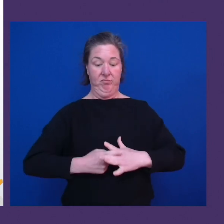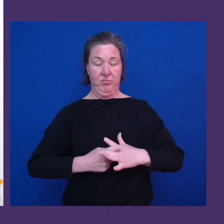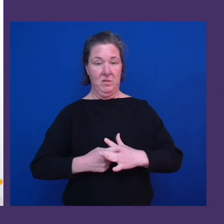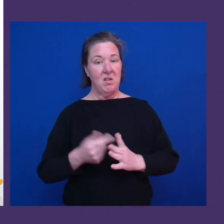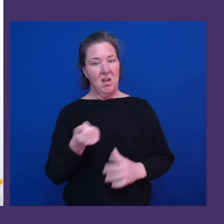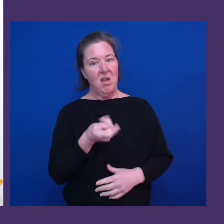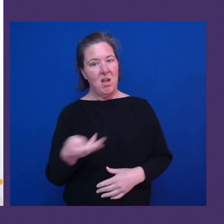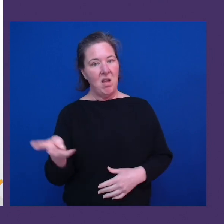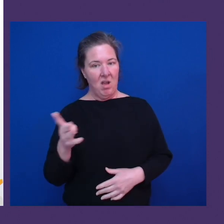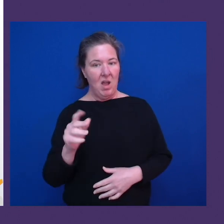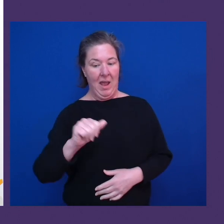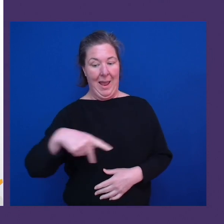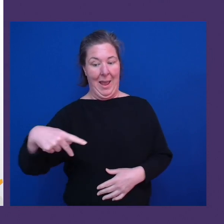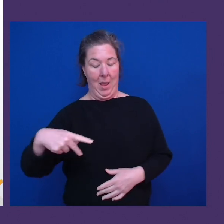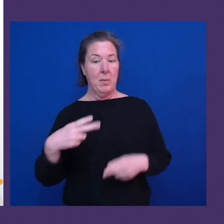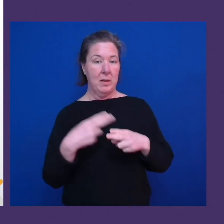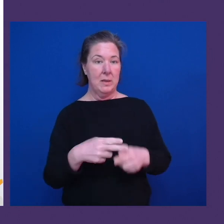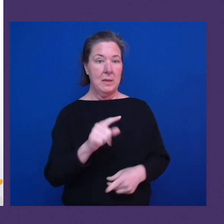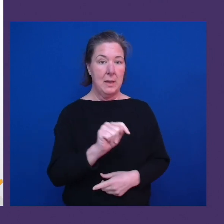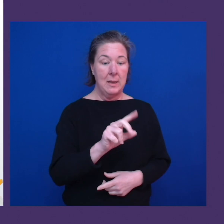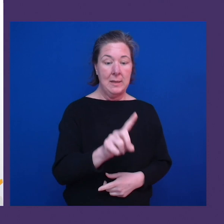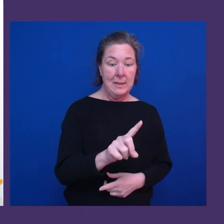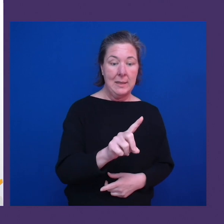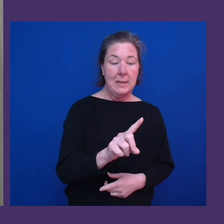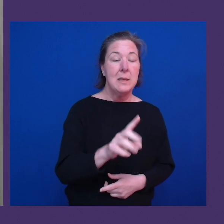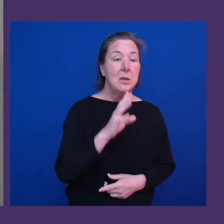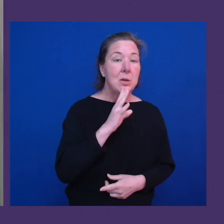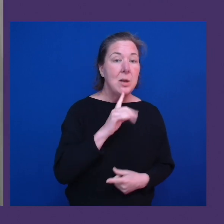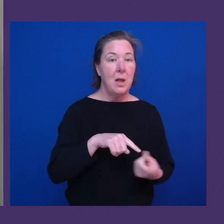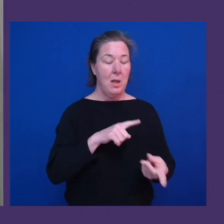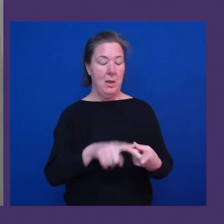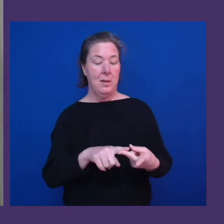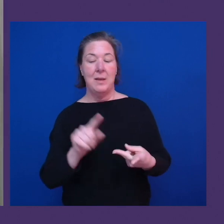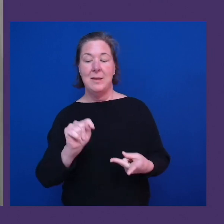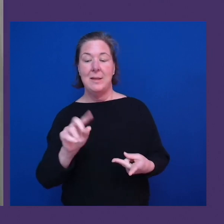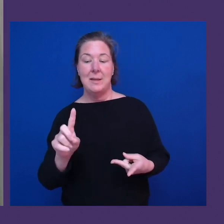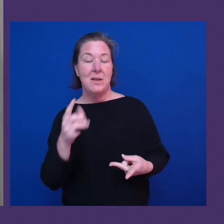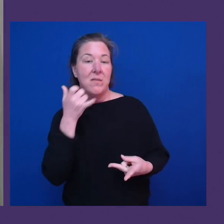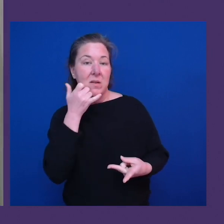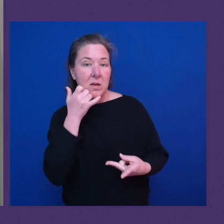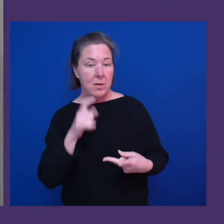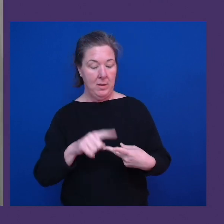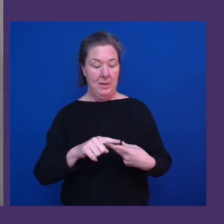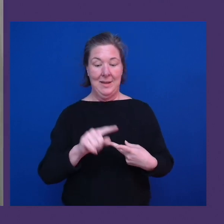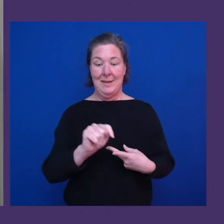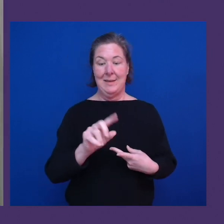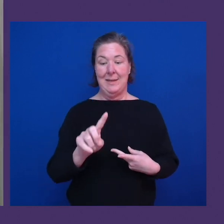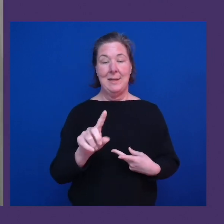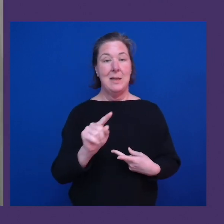of apps on my device called TD Talk and TD Phone. TD